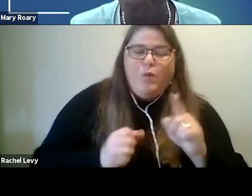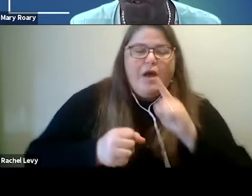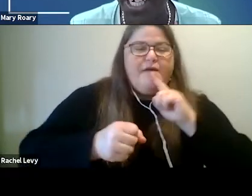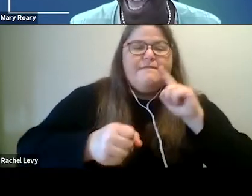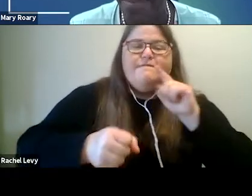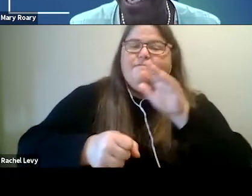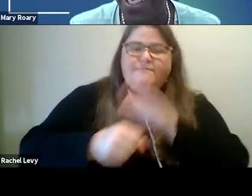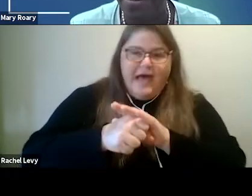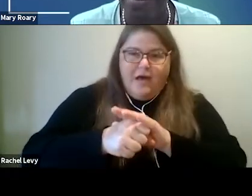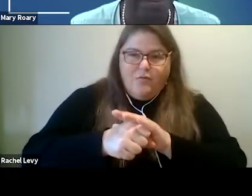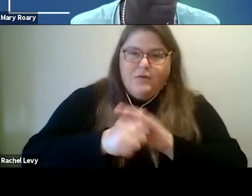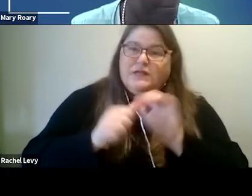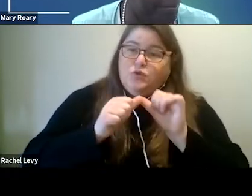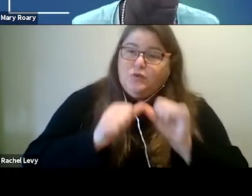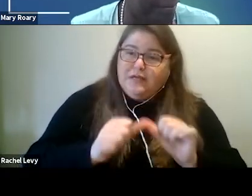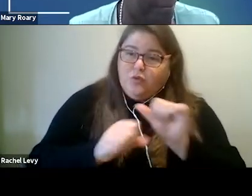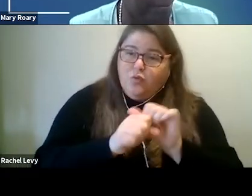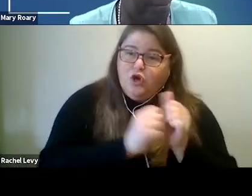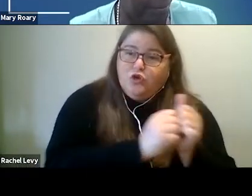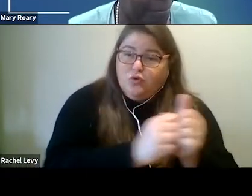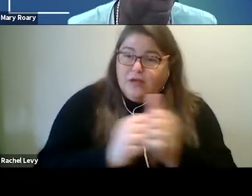suicide before it happens.